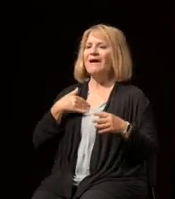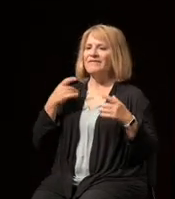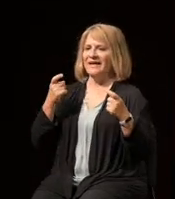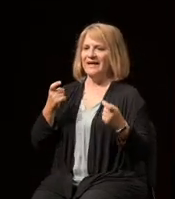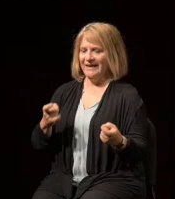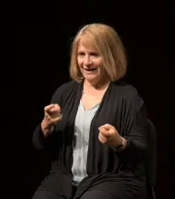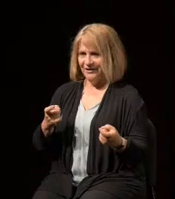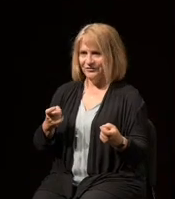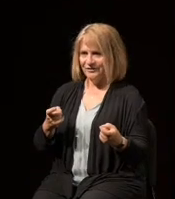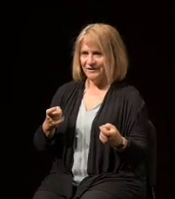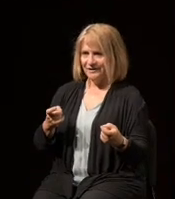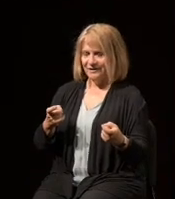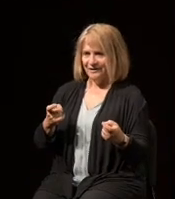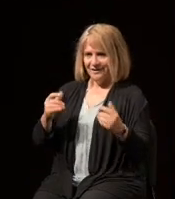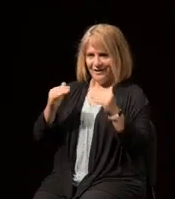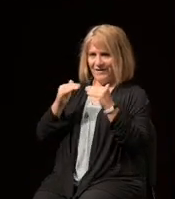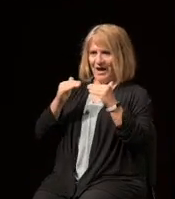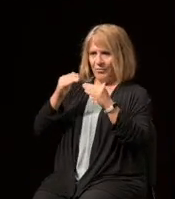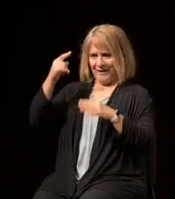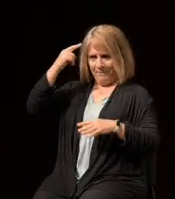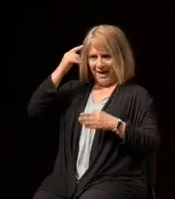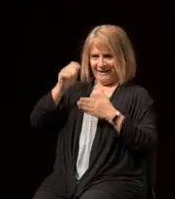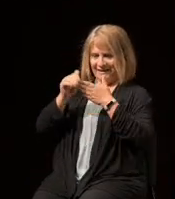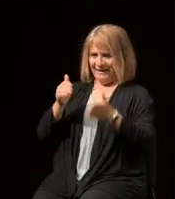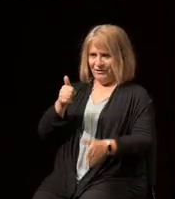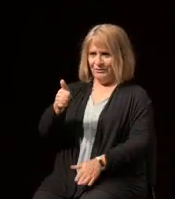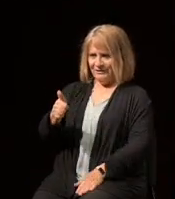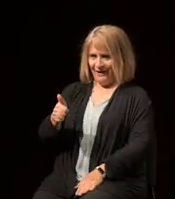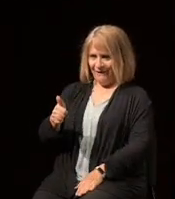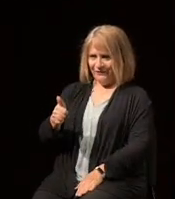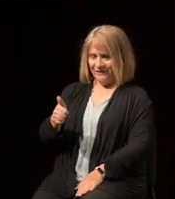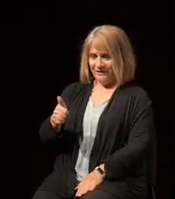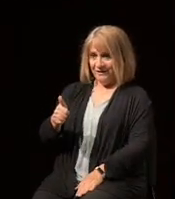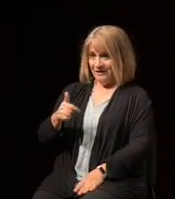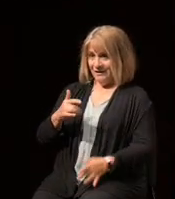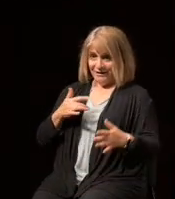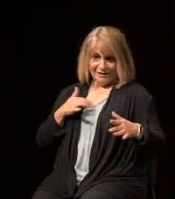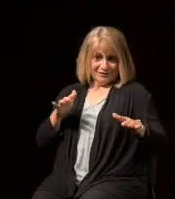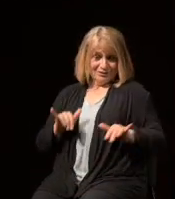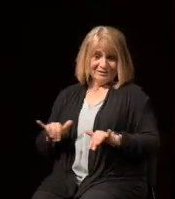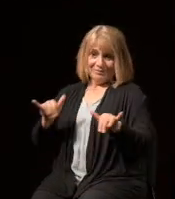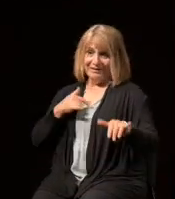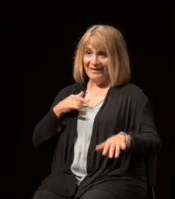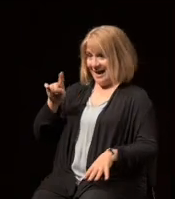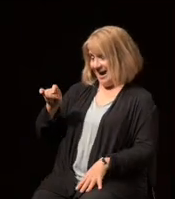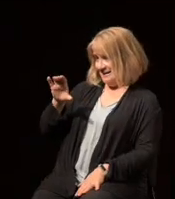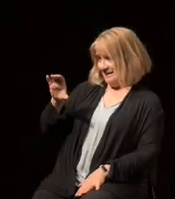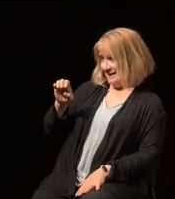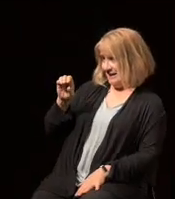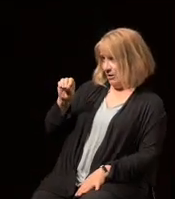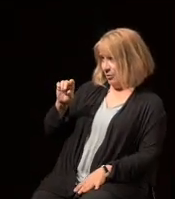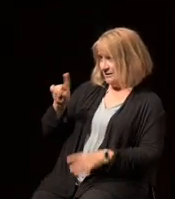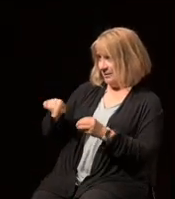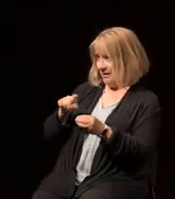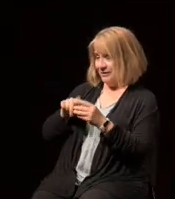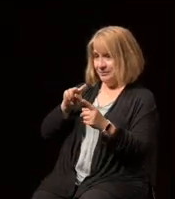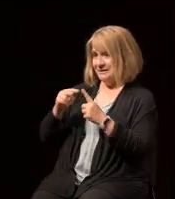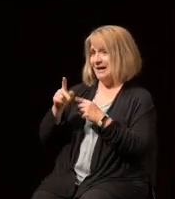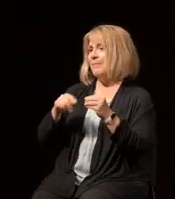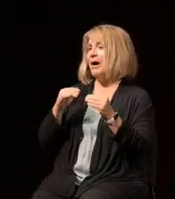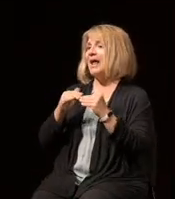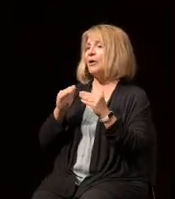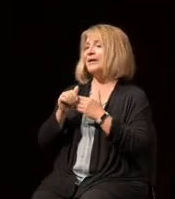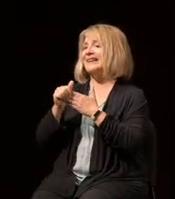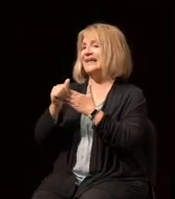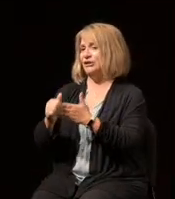an equity-minded leader here. And so I typically ask the CEOs about their perspective about equity leadership